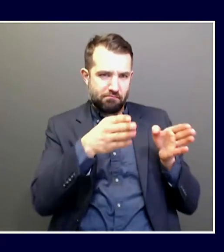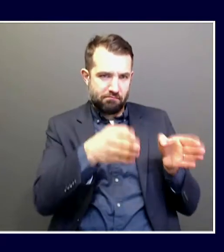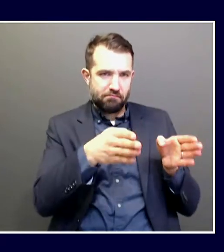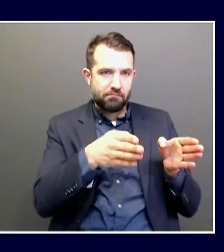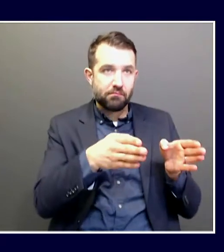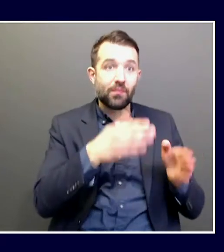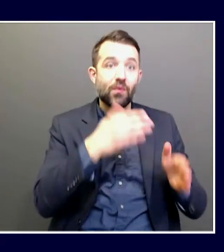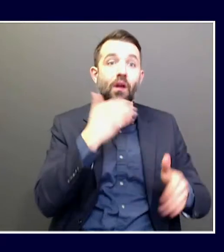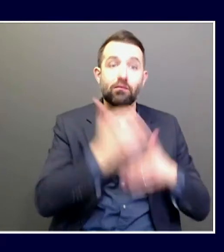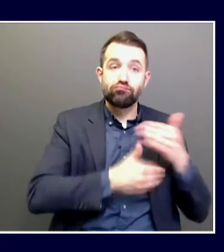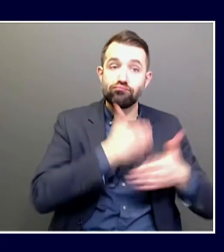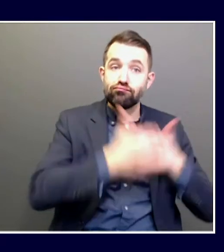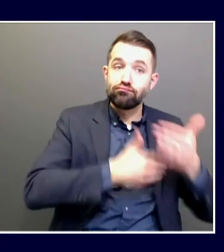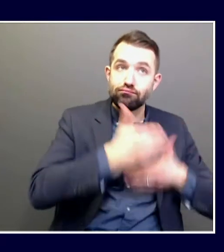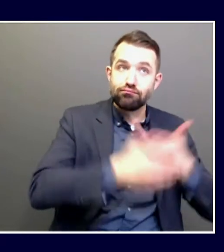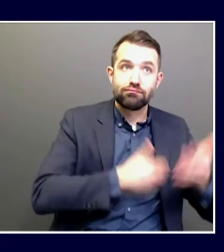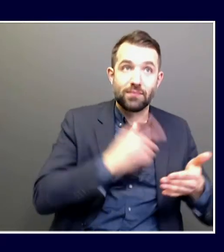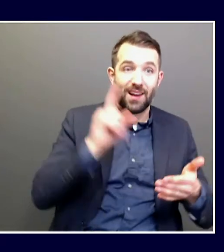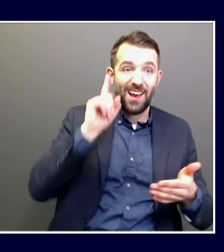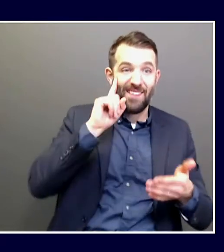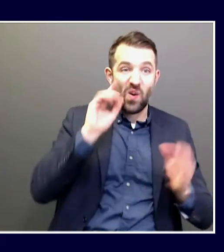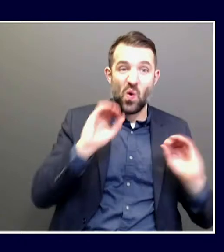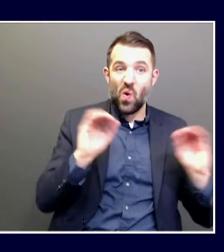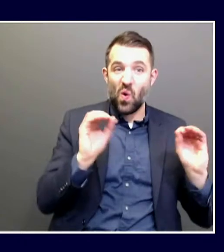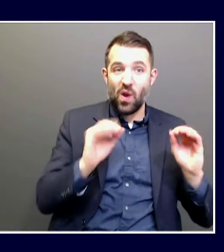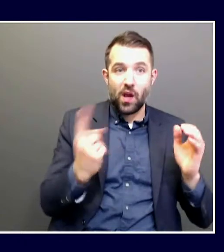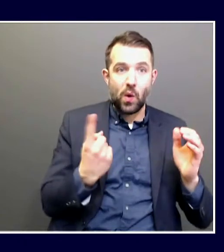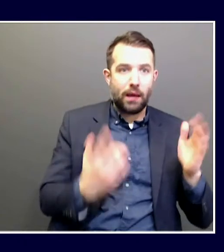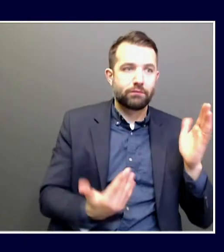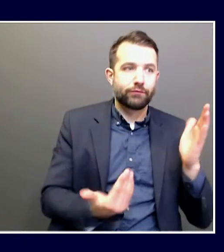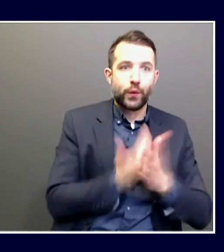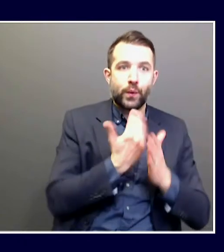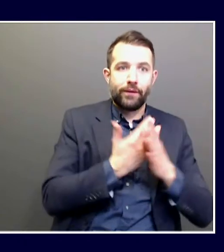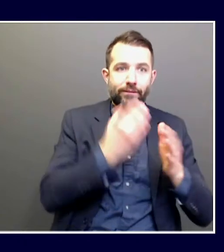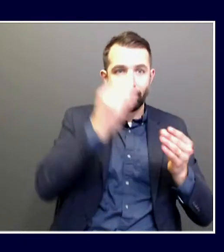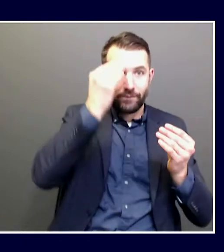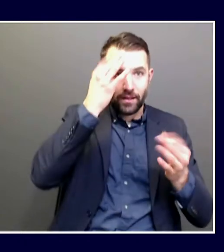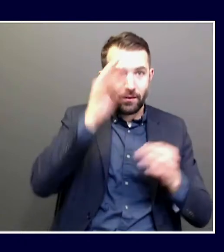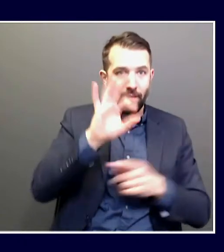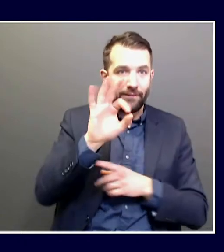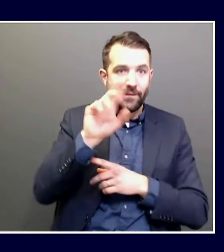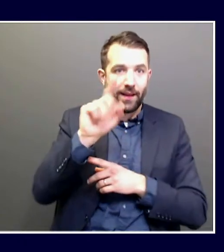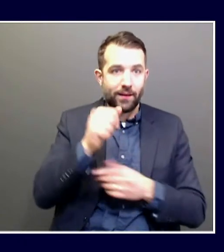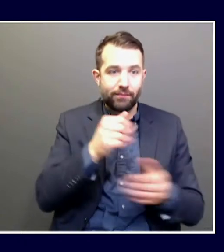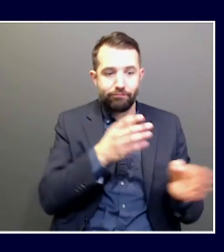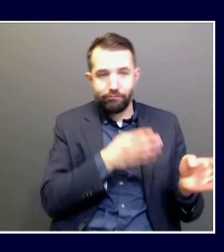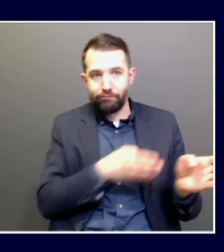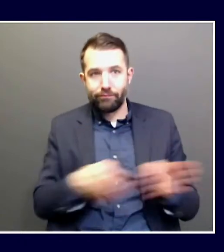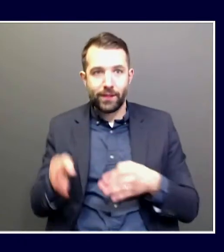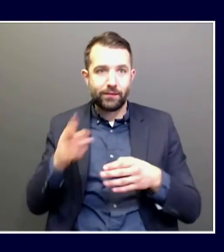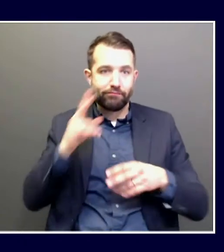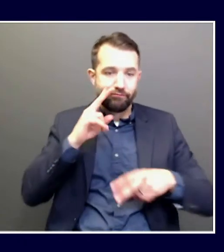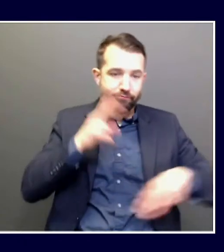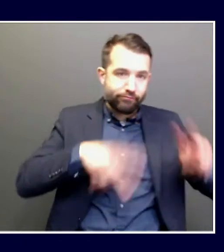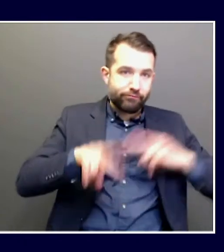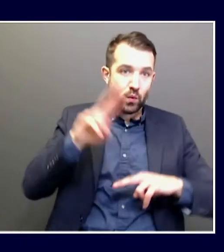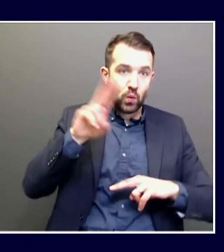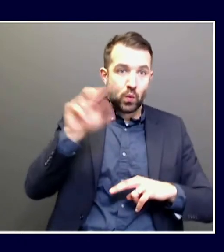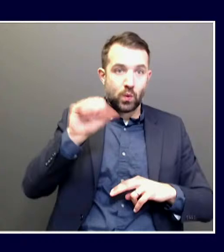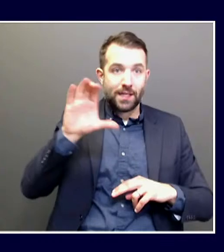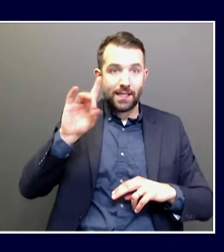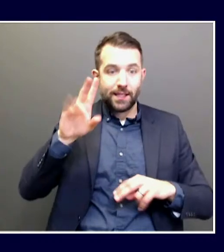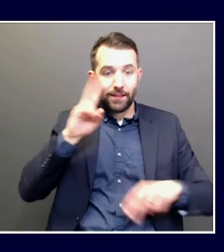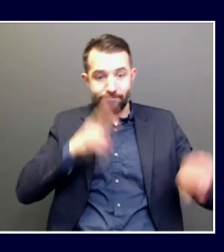have not heard an updated timeline from, say, the FDA or the US CDC about when that vaccine will be able to be rolled